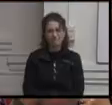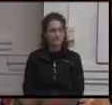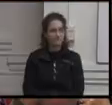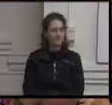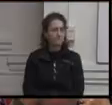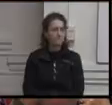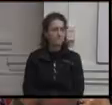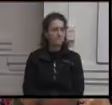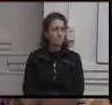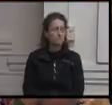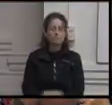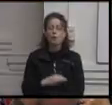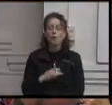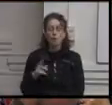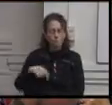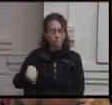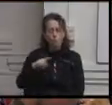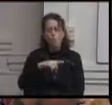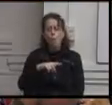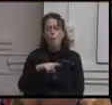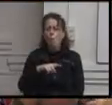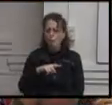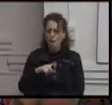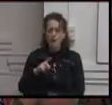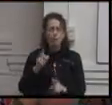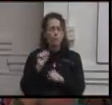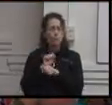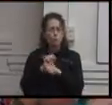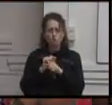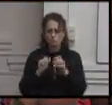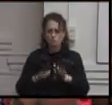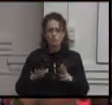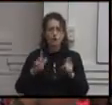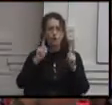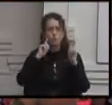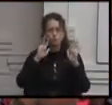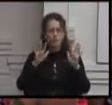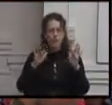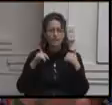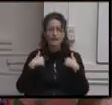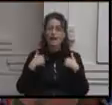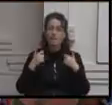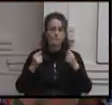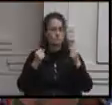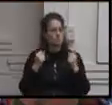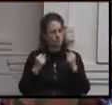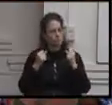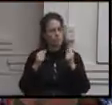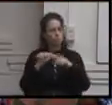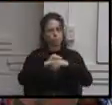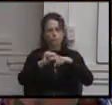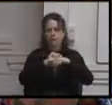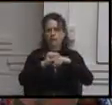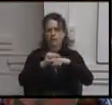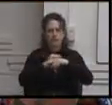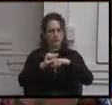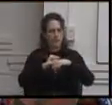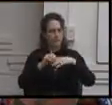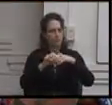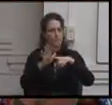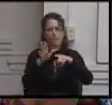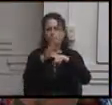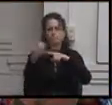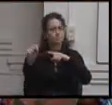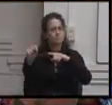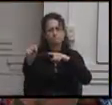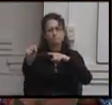They have a great staff. Their staff is highly trained. They do things that are just far impeccable, and I